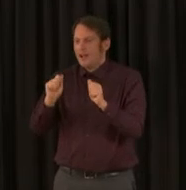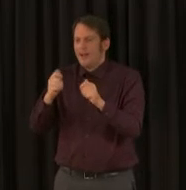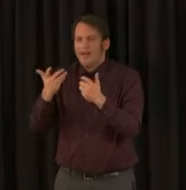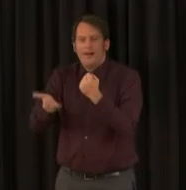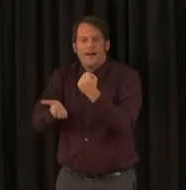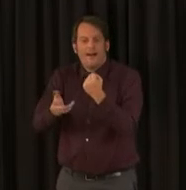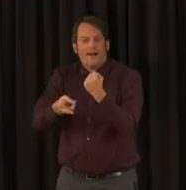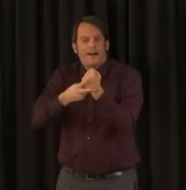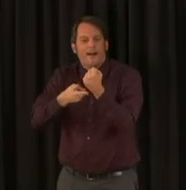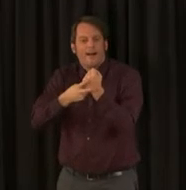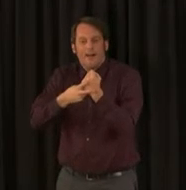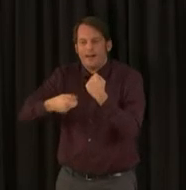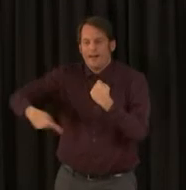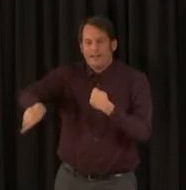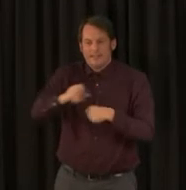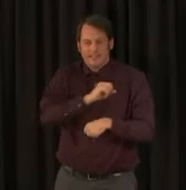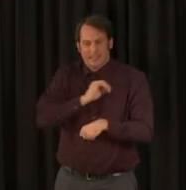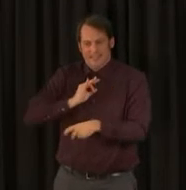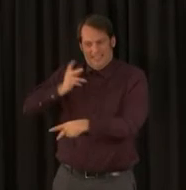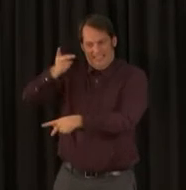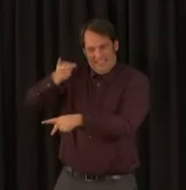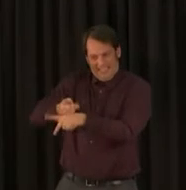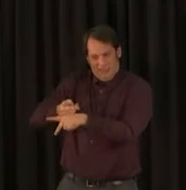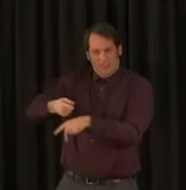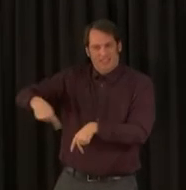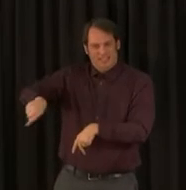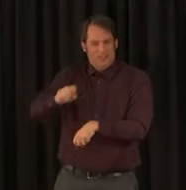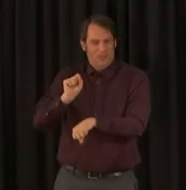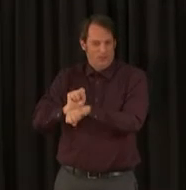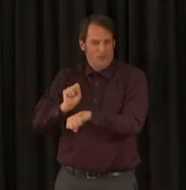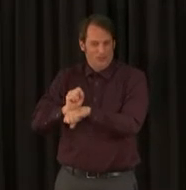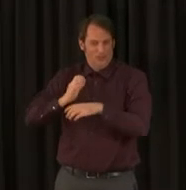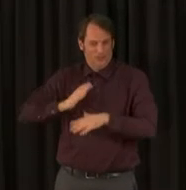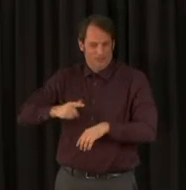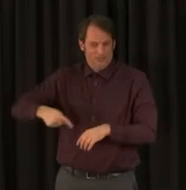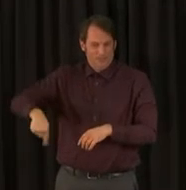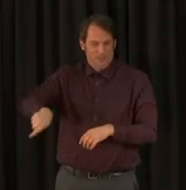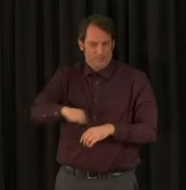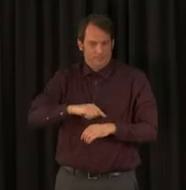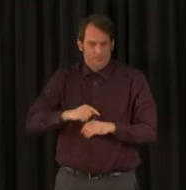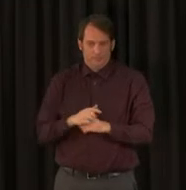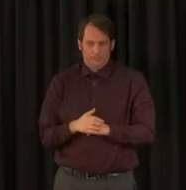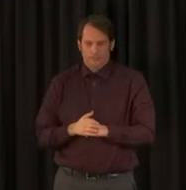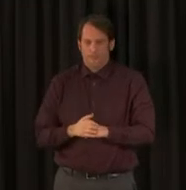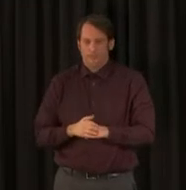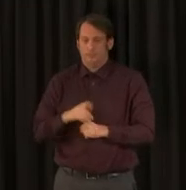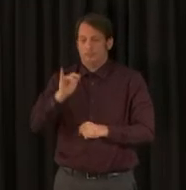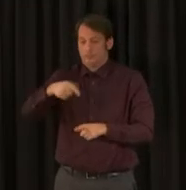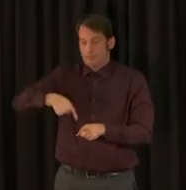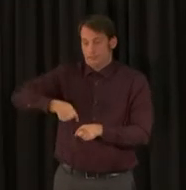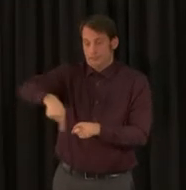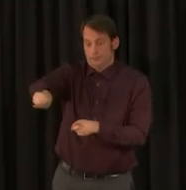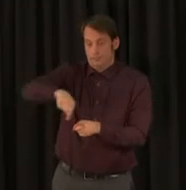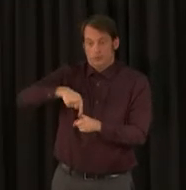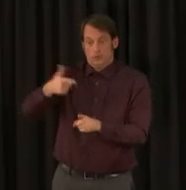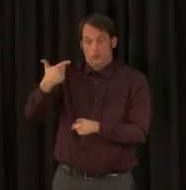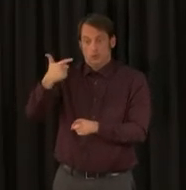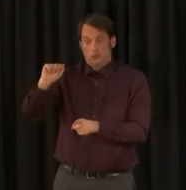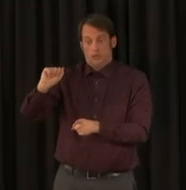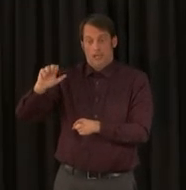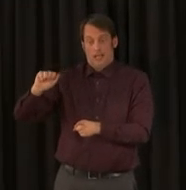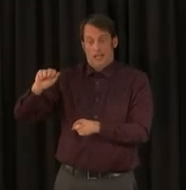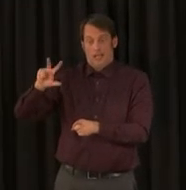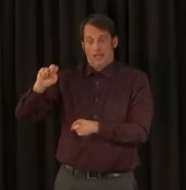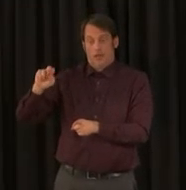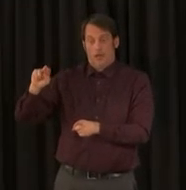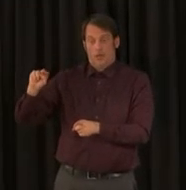programs. We have resilient business corridors, for example, along Georgia Avenue Northwest and throughout the region, for